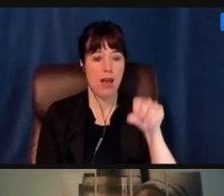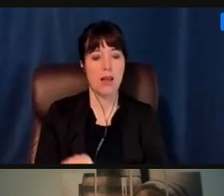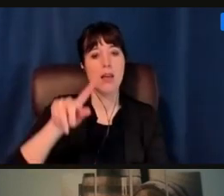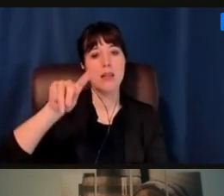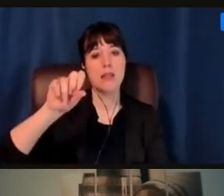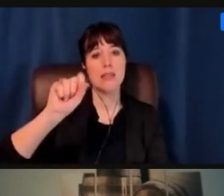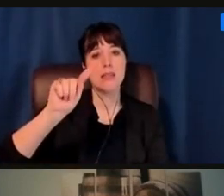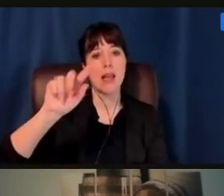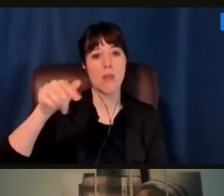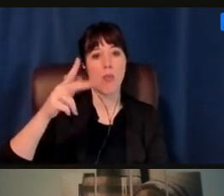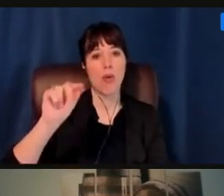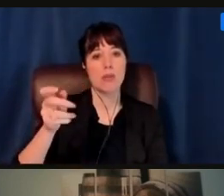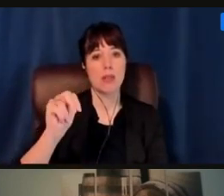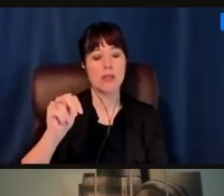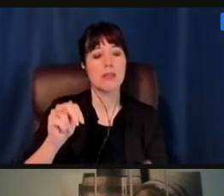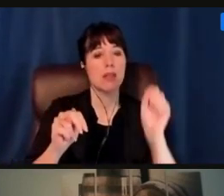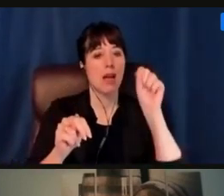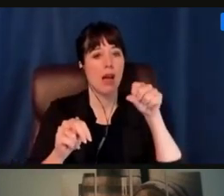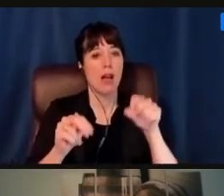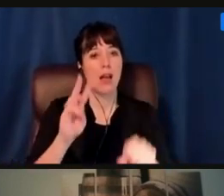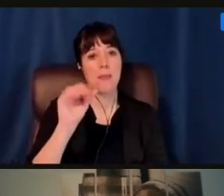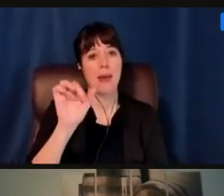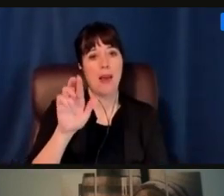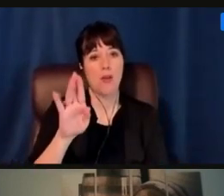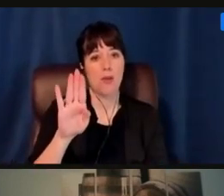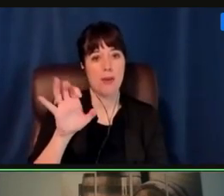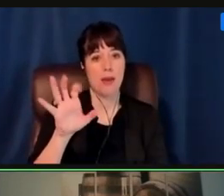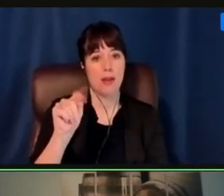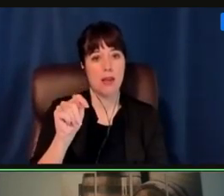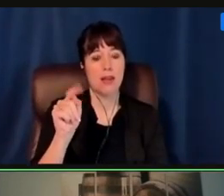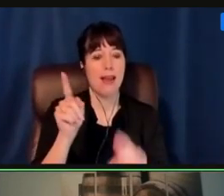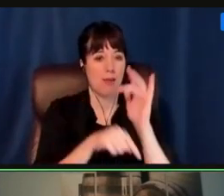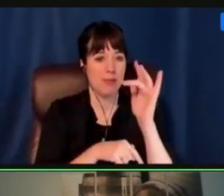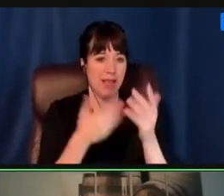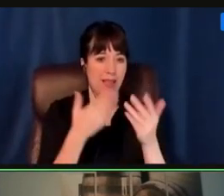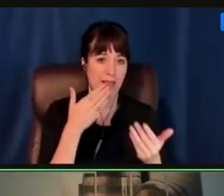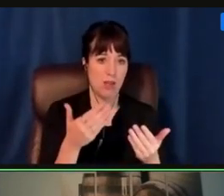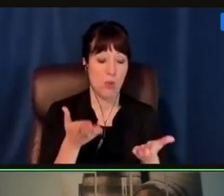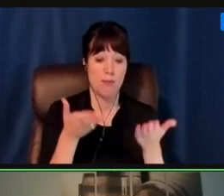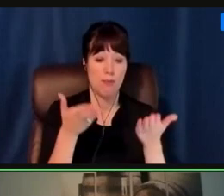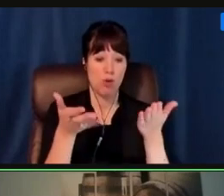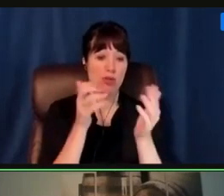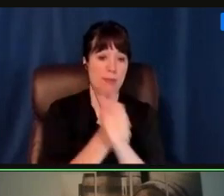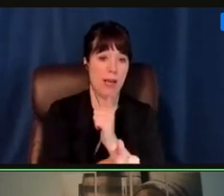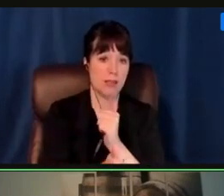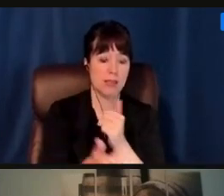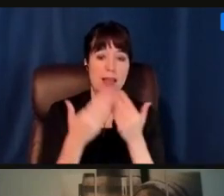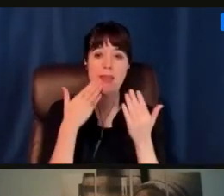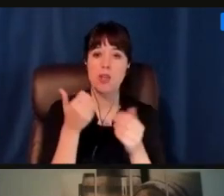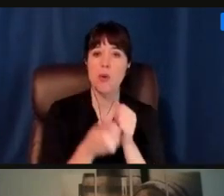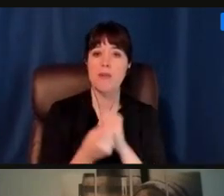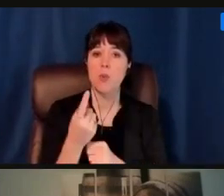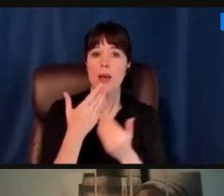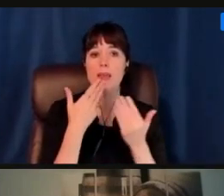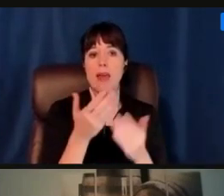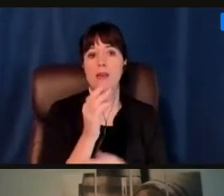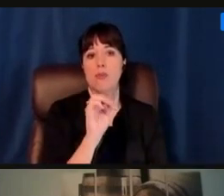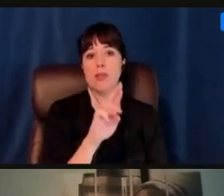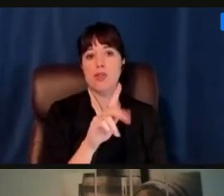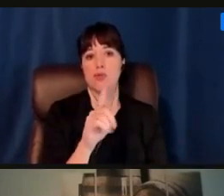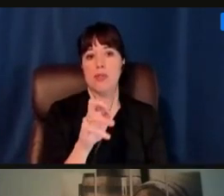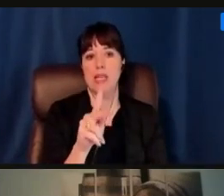Stapleton. Aye. Mayor Bennett absent. Thank you. Motion passes. Thank you, everybody. Thank you, Mr. Zink.